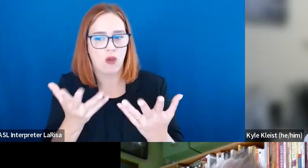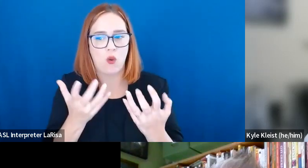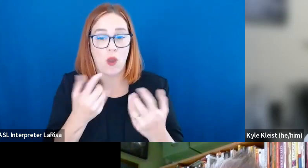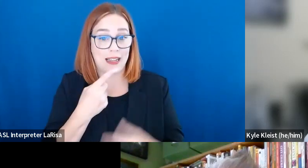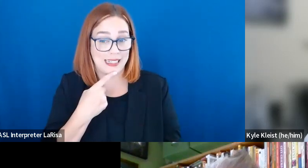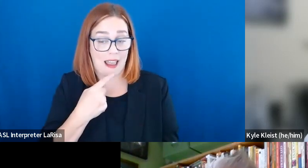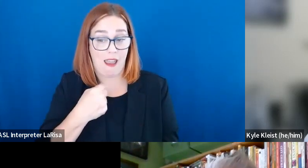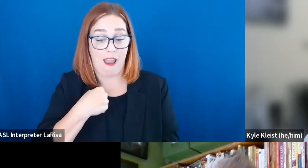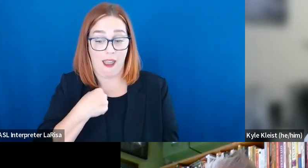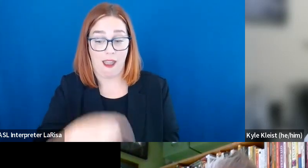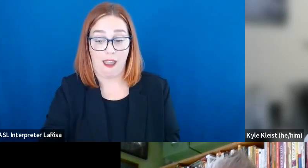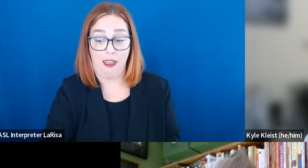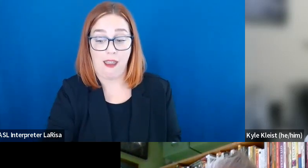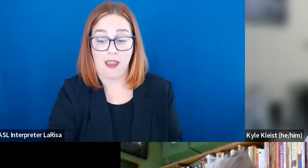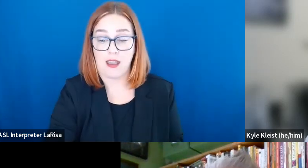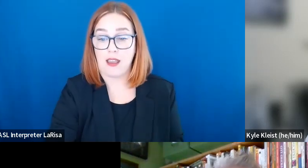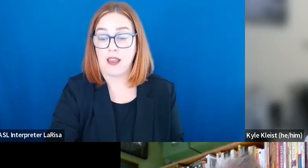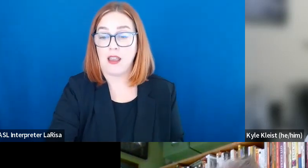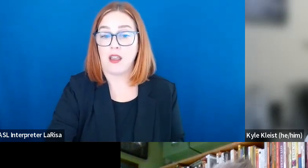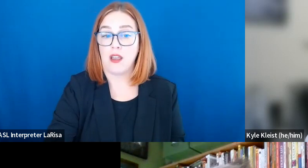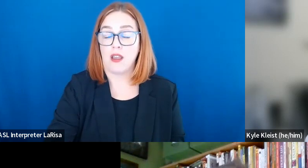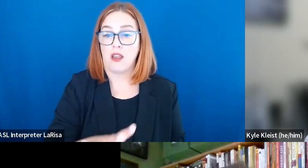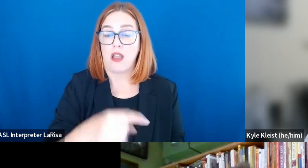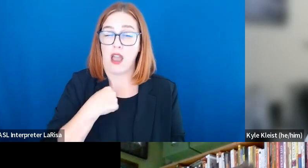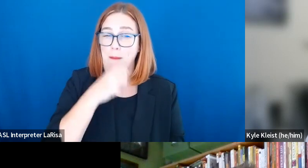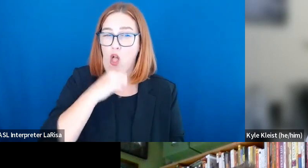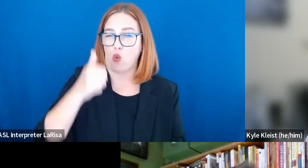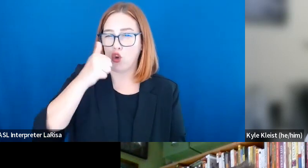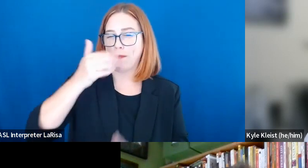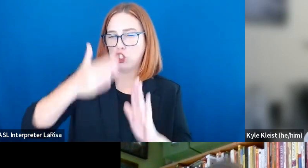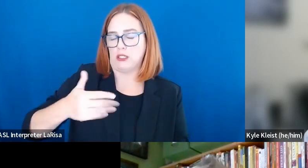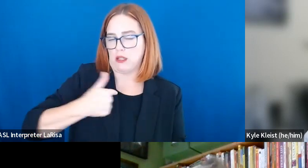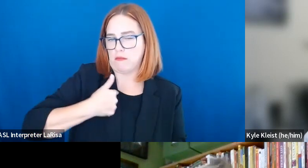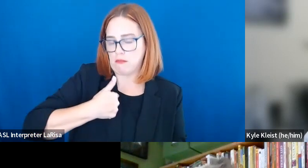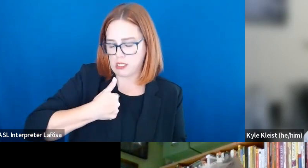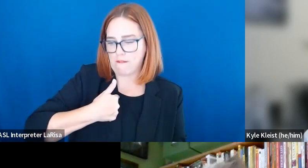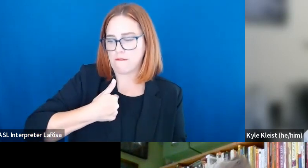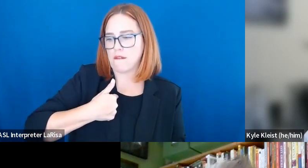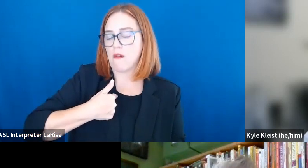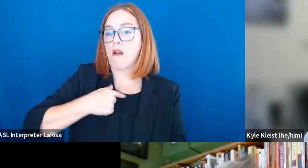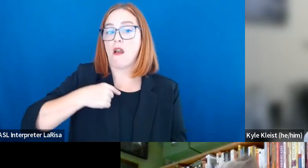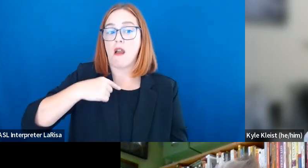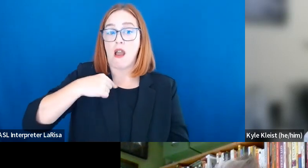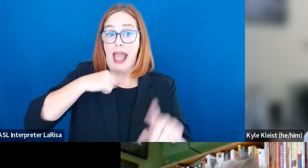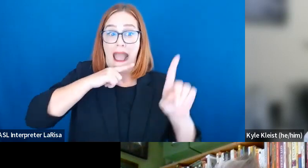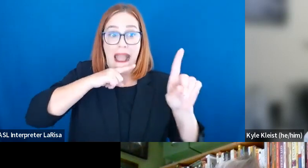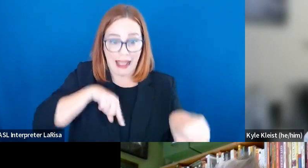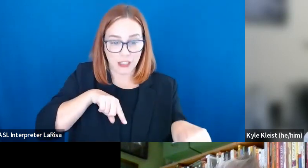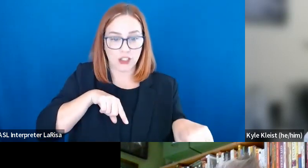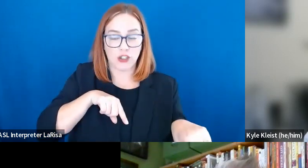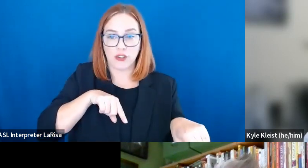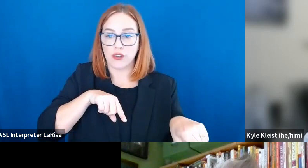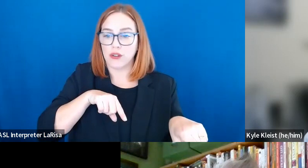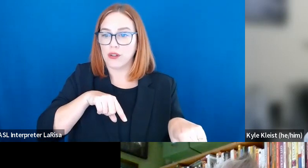answered we're talking about the pandemic and peer support, and I'm an older person. I had answered there was a little block in